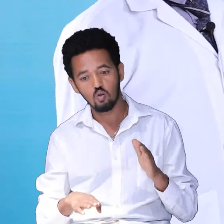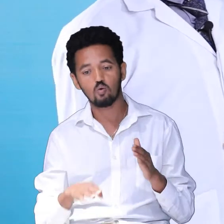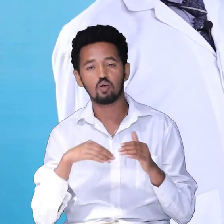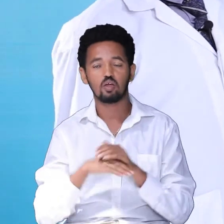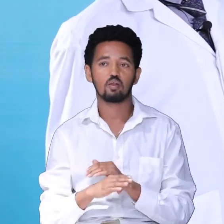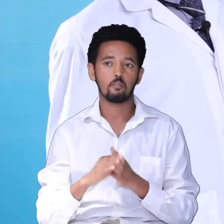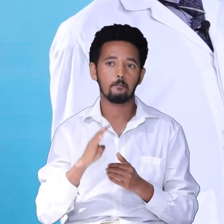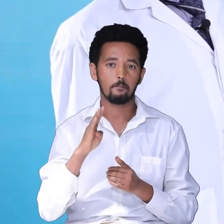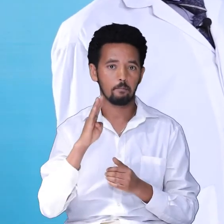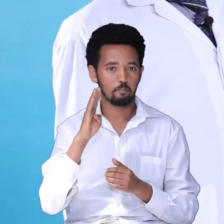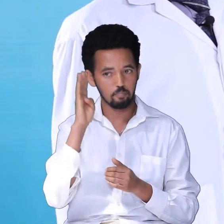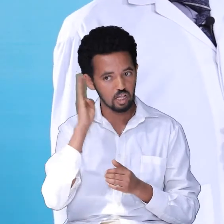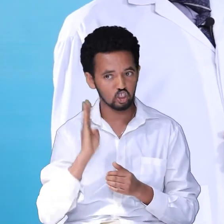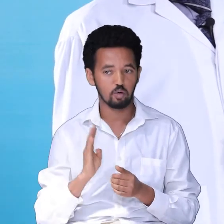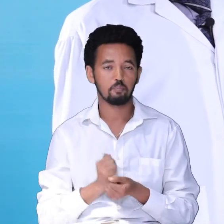Belgium.